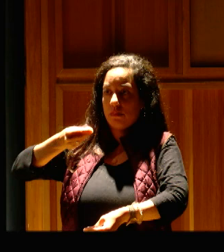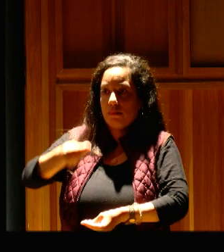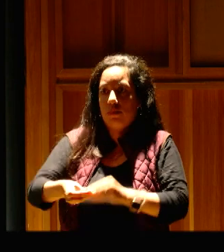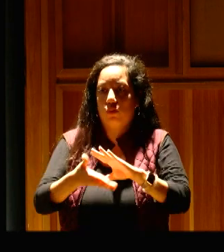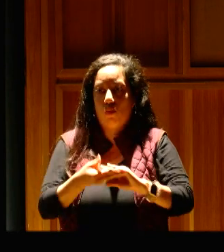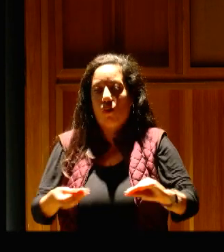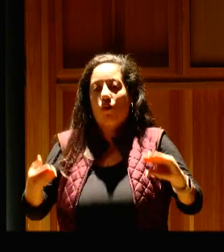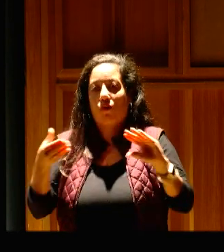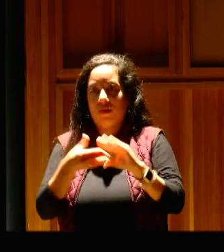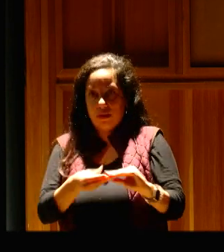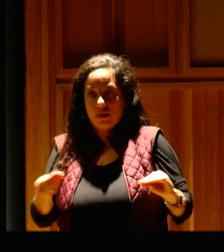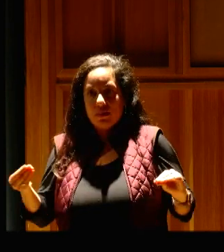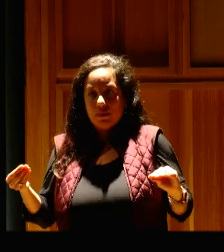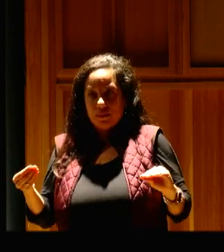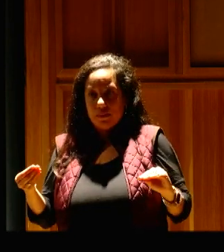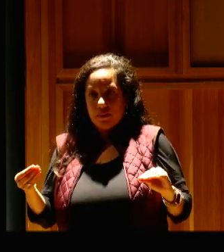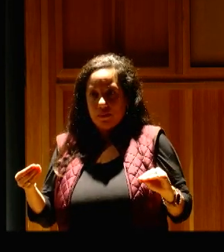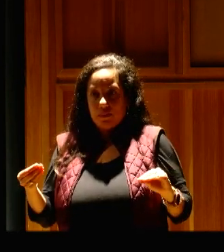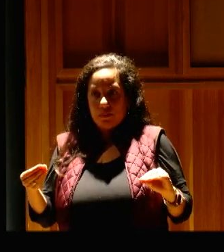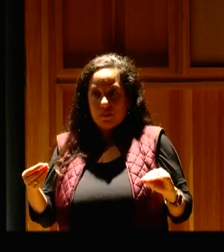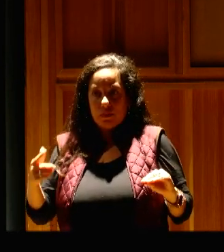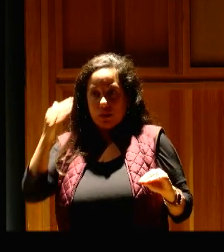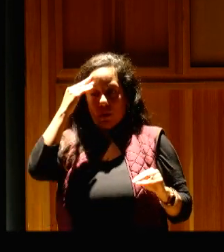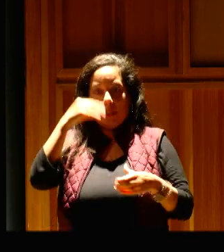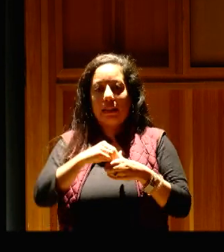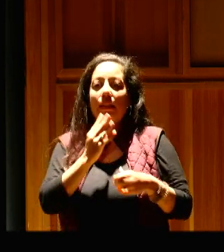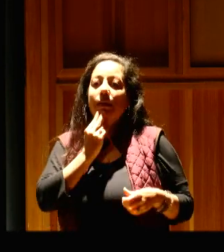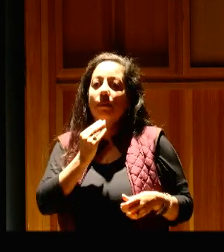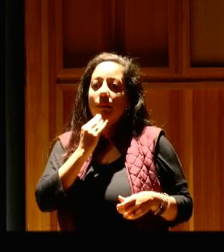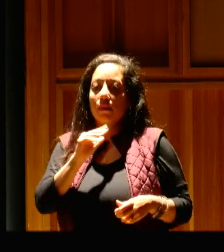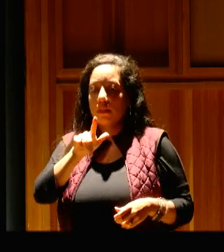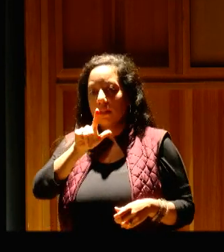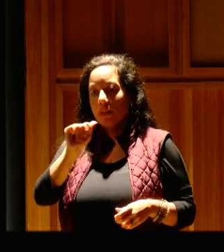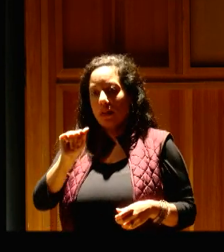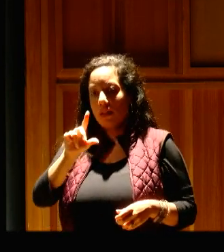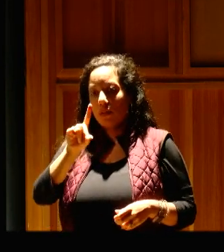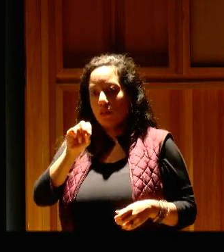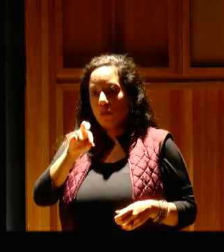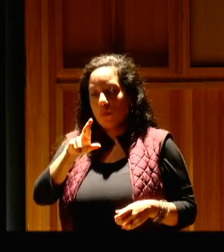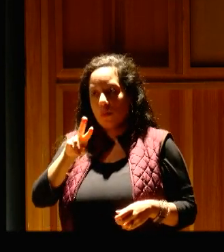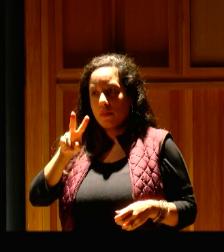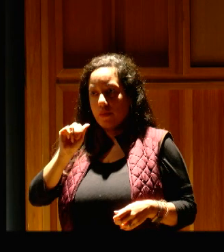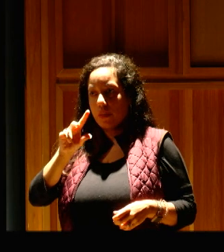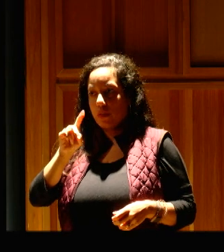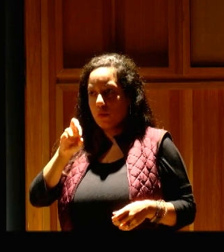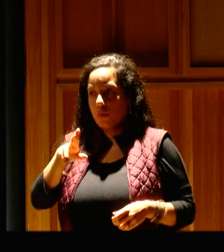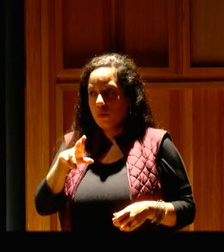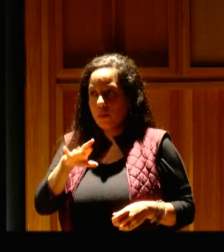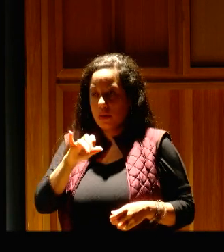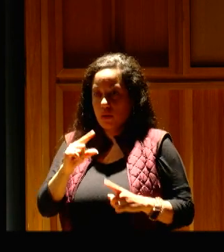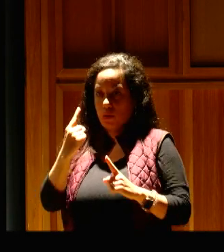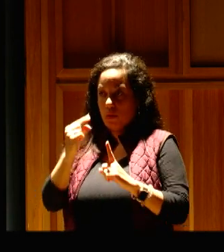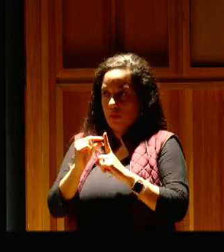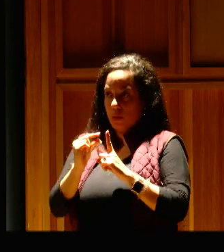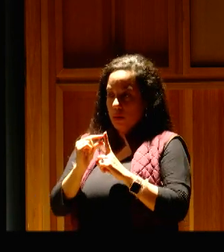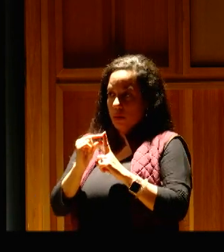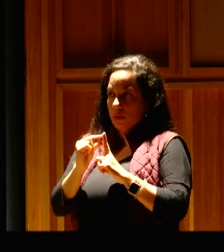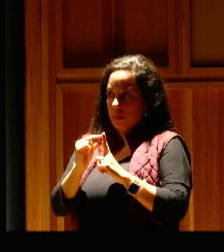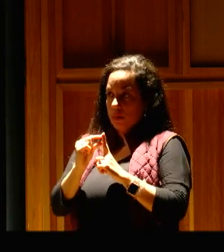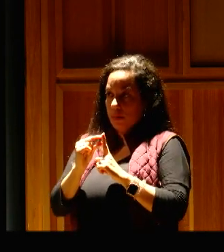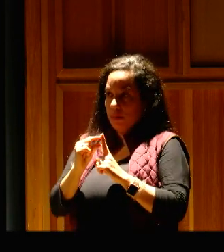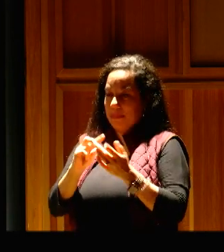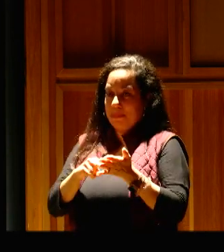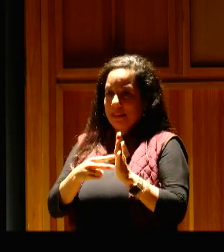to the next is known in Hebrew as lador vador. In a word, it